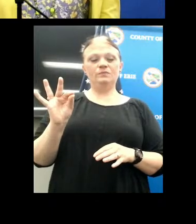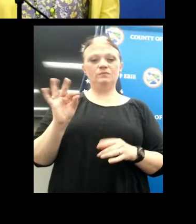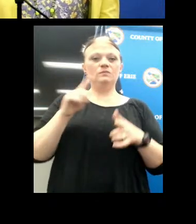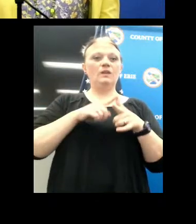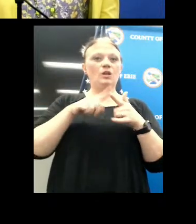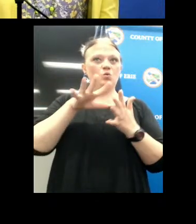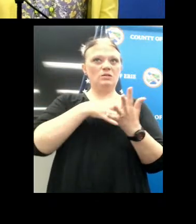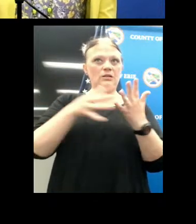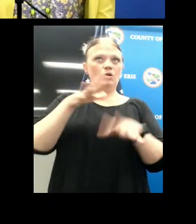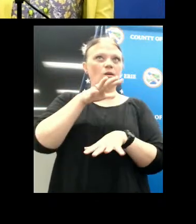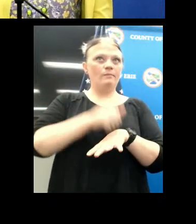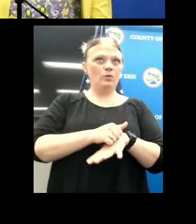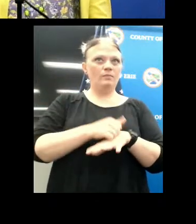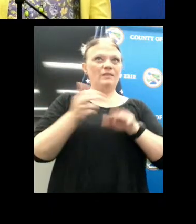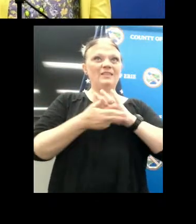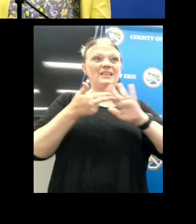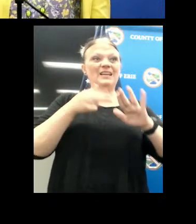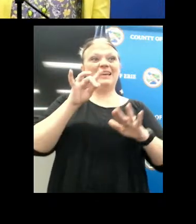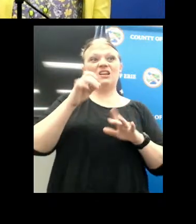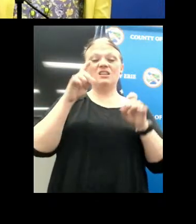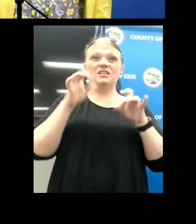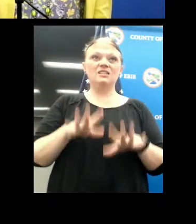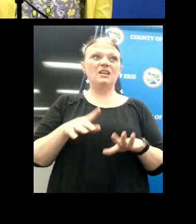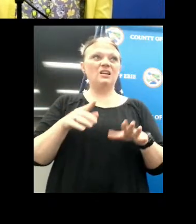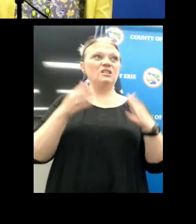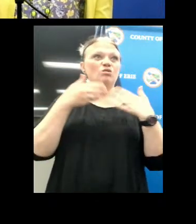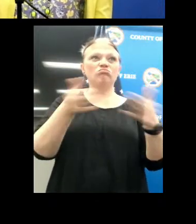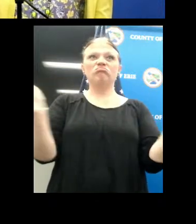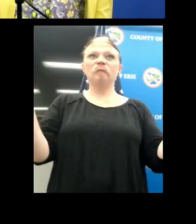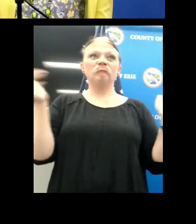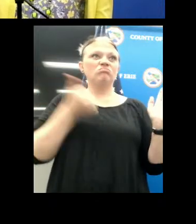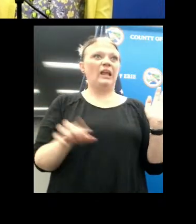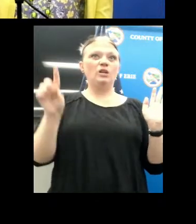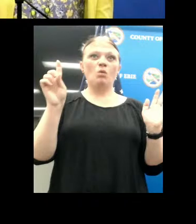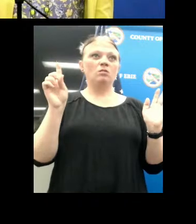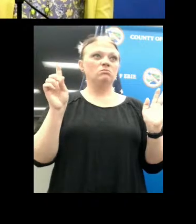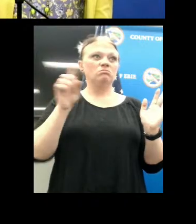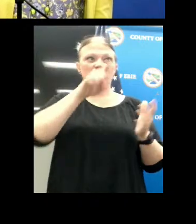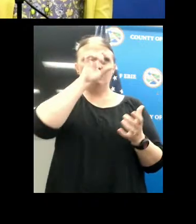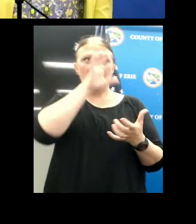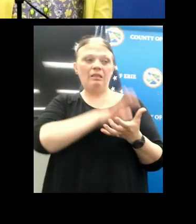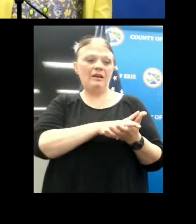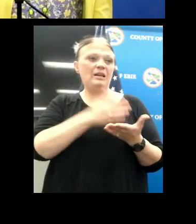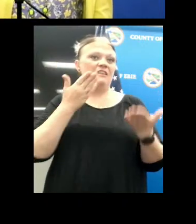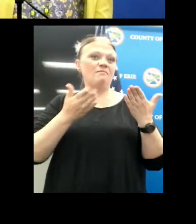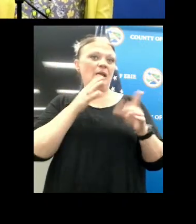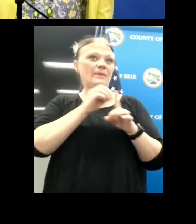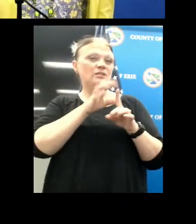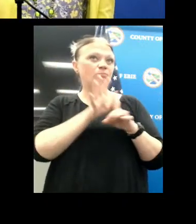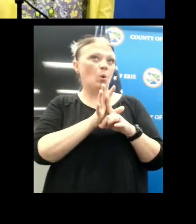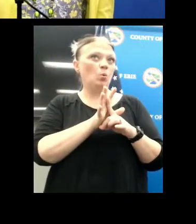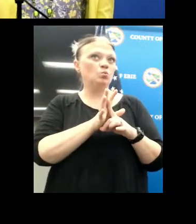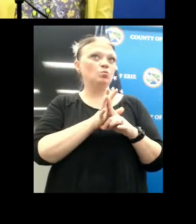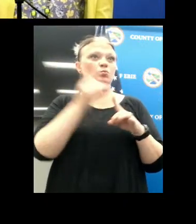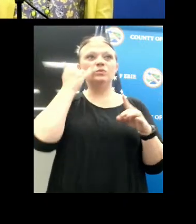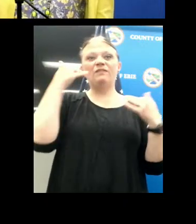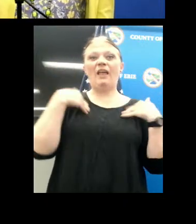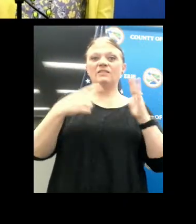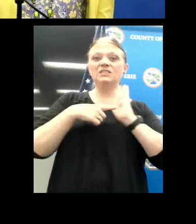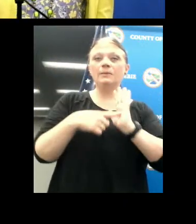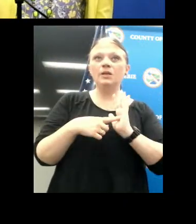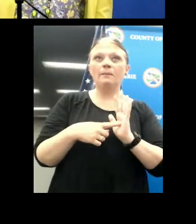716-858-2929 to schedule. And the diagnostic test is really open to anybody who believe that they could have been exposed, if they